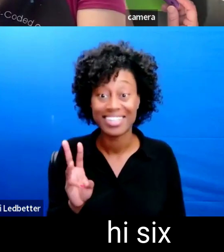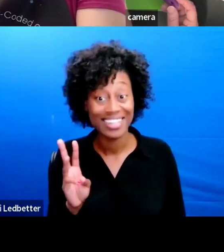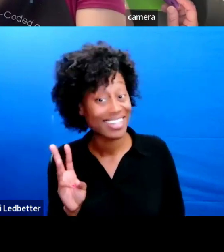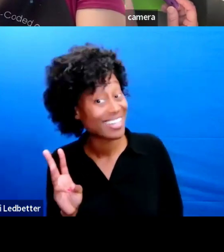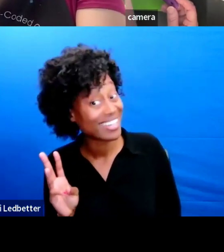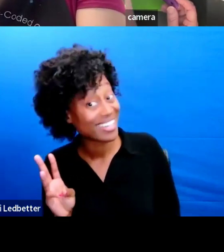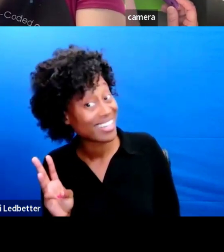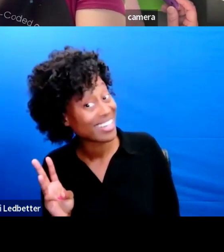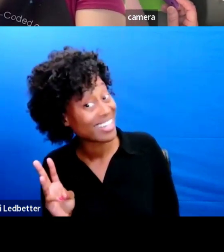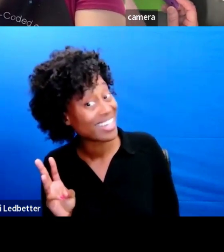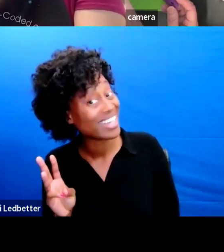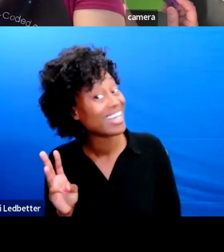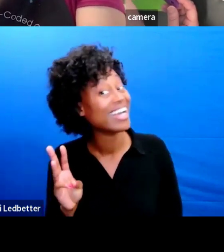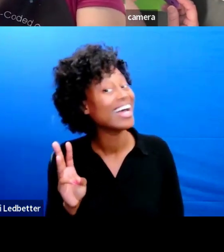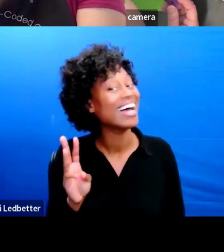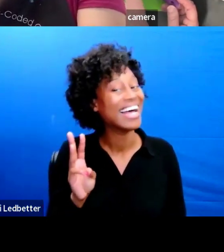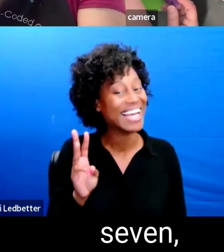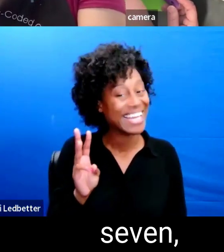6,